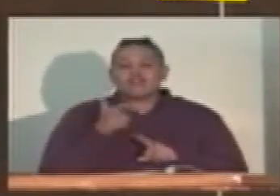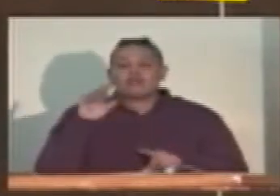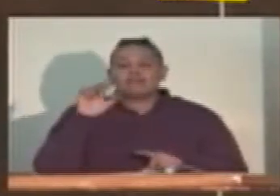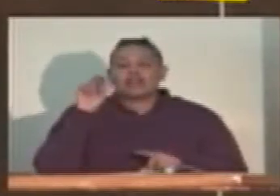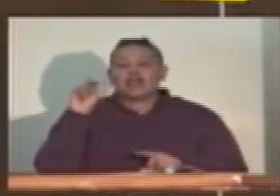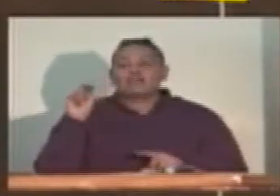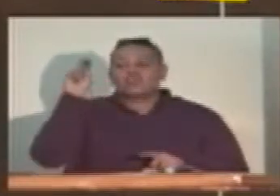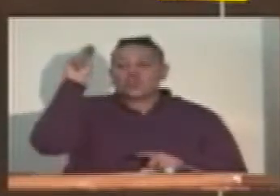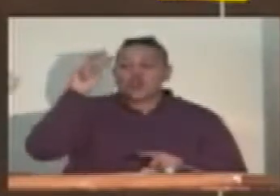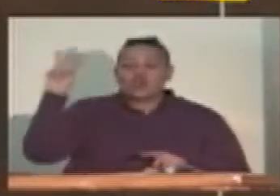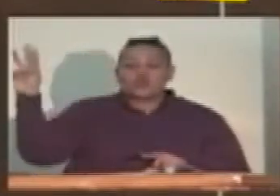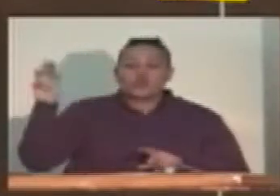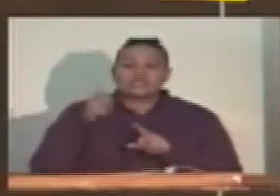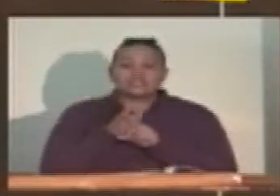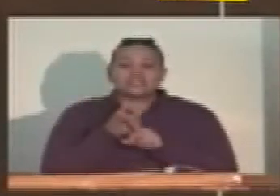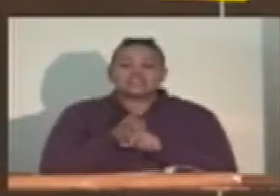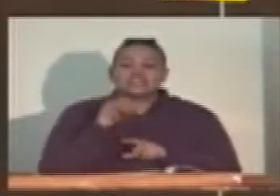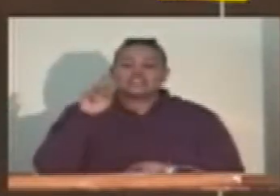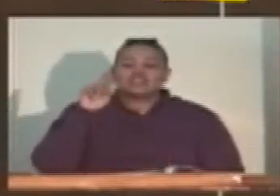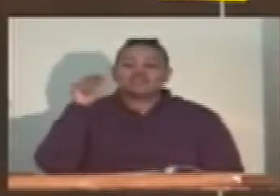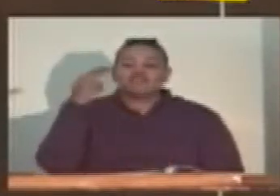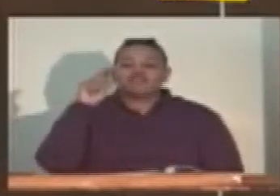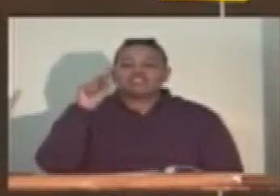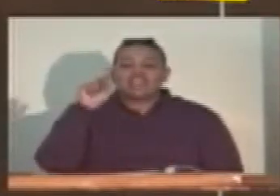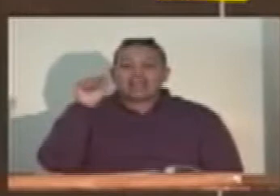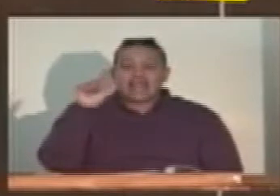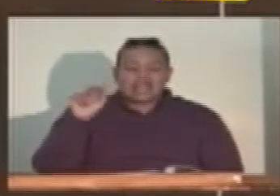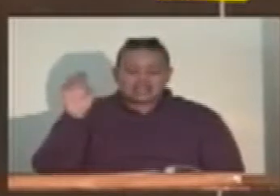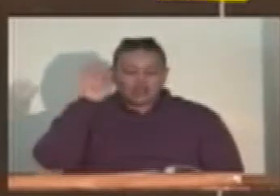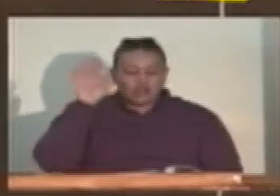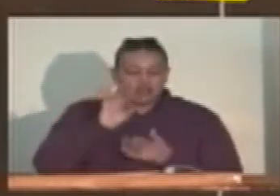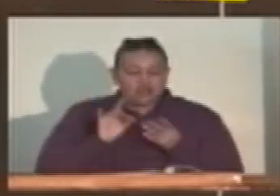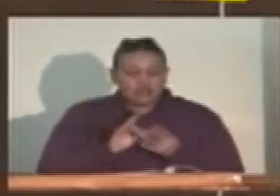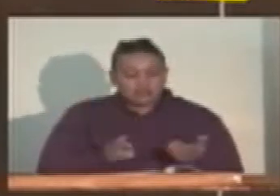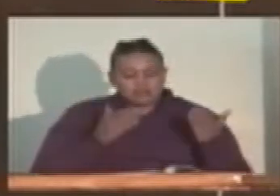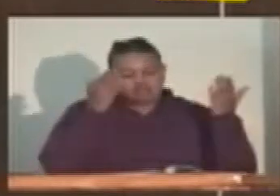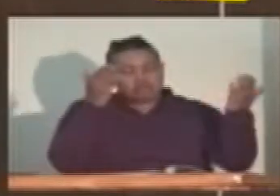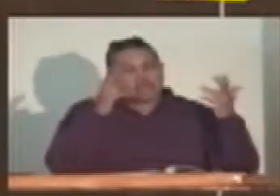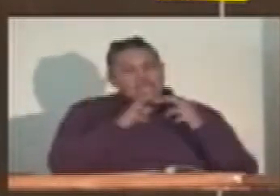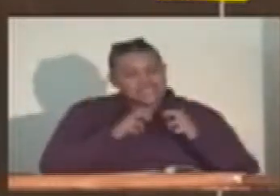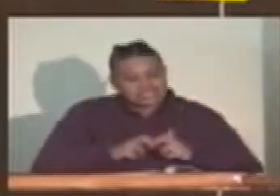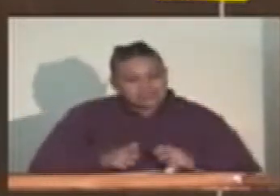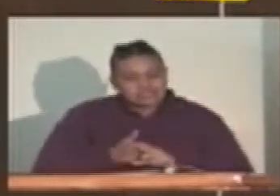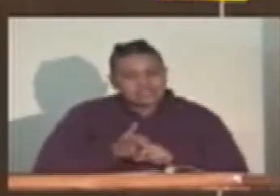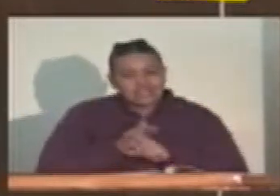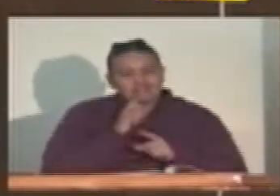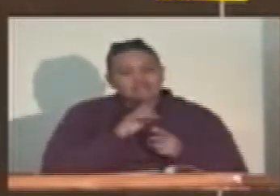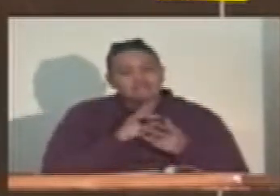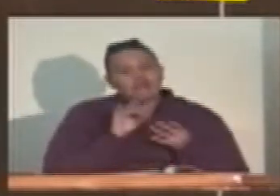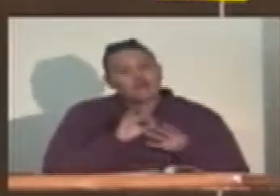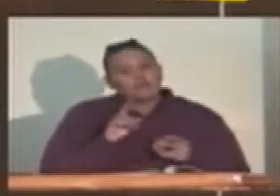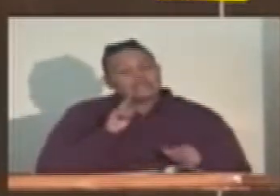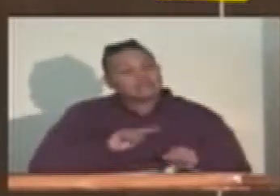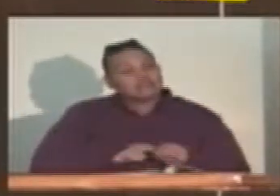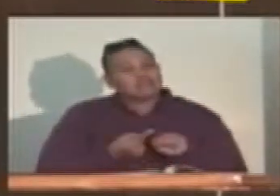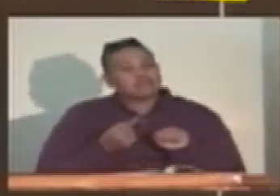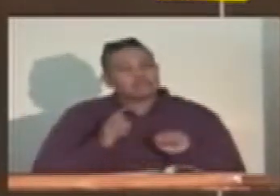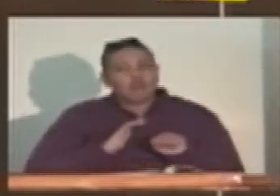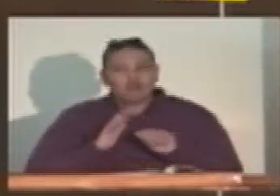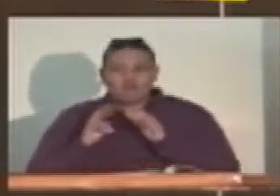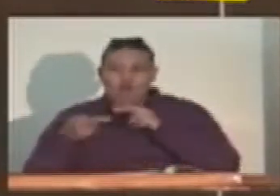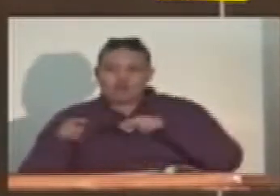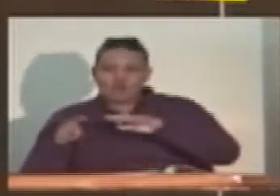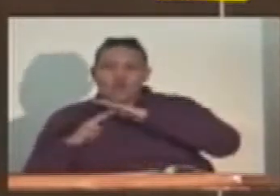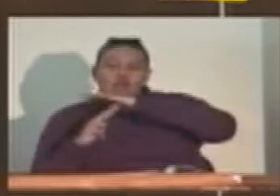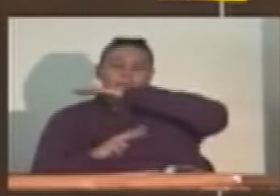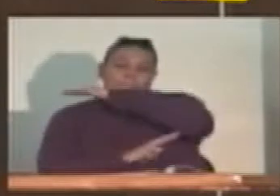Clarendon Northwest, Mr. Richard Azan, will present an assessment and comments on the state of our roads and